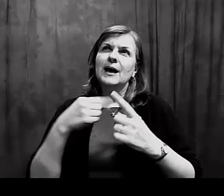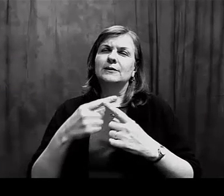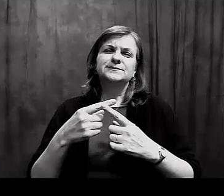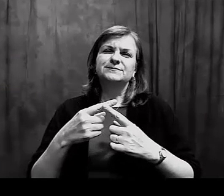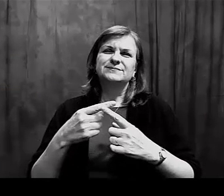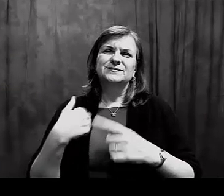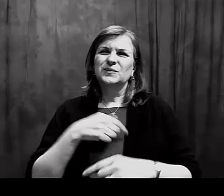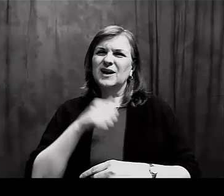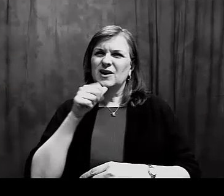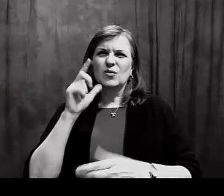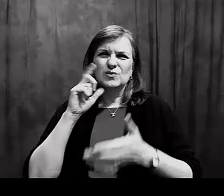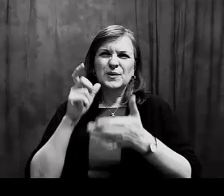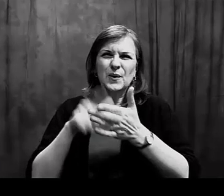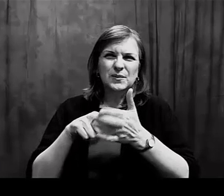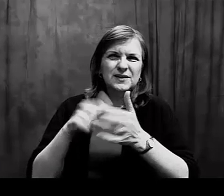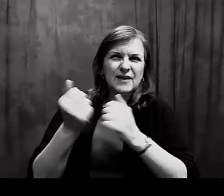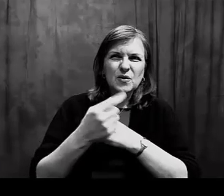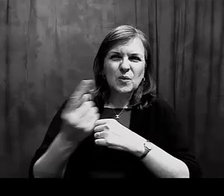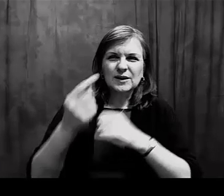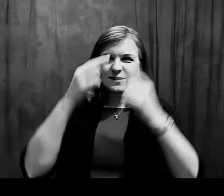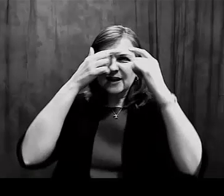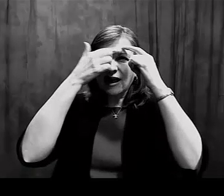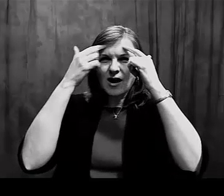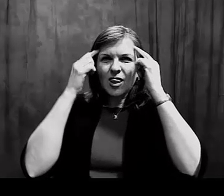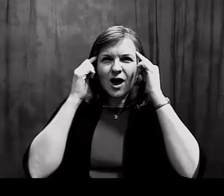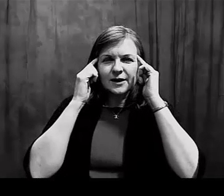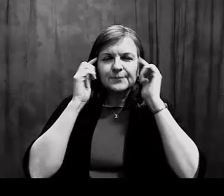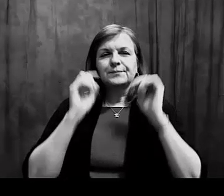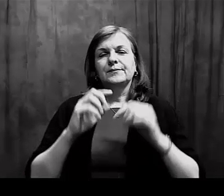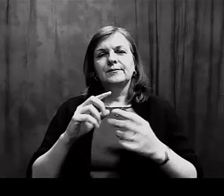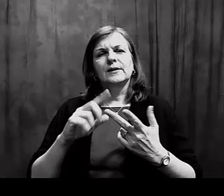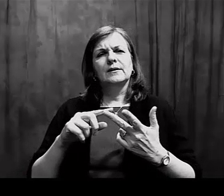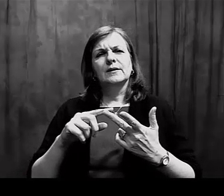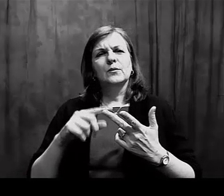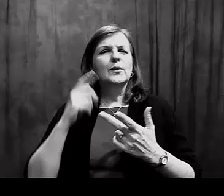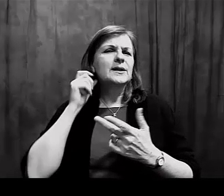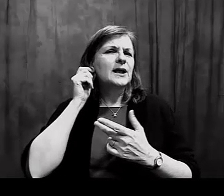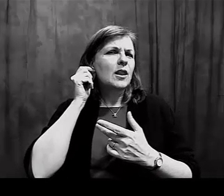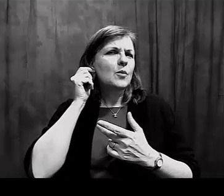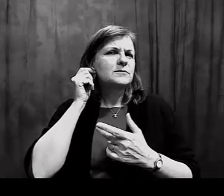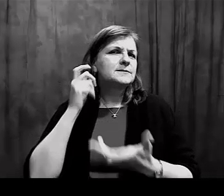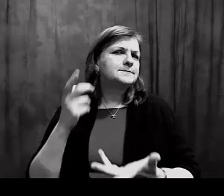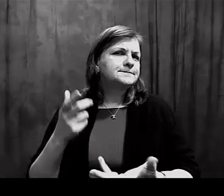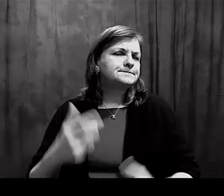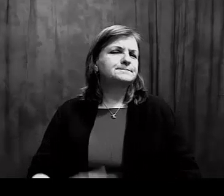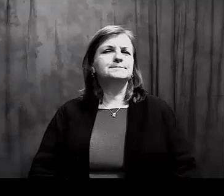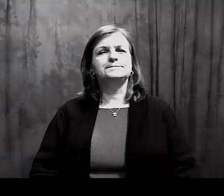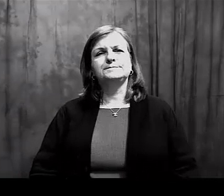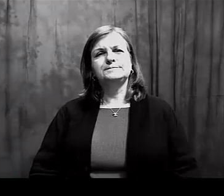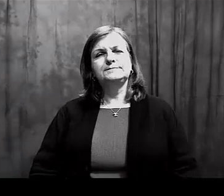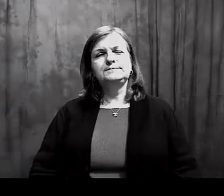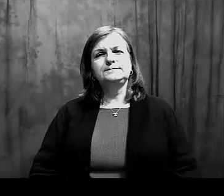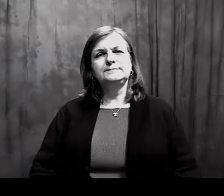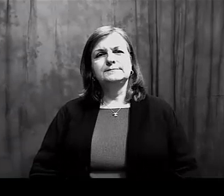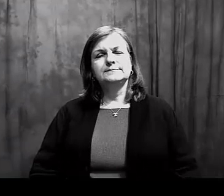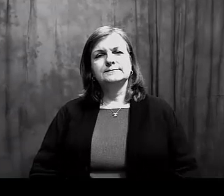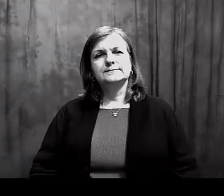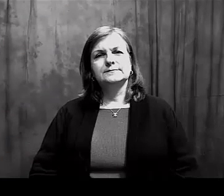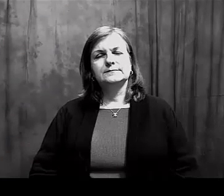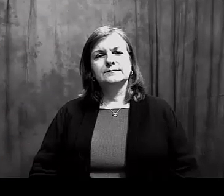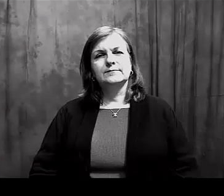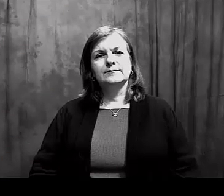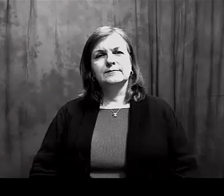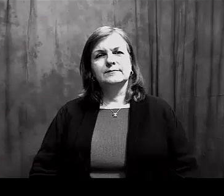Well, this may be harder for you to think about. We don't see everyone's hairline all the time. What about earlobes?